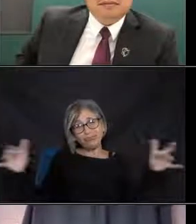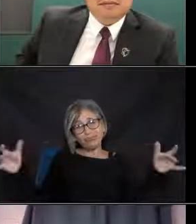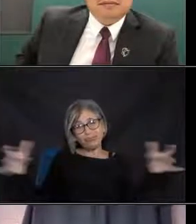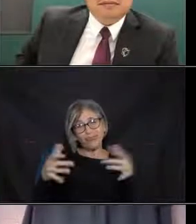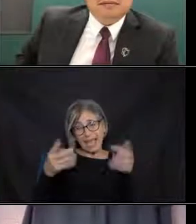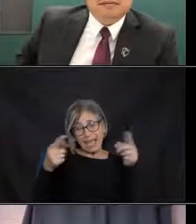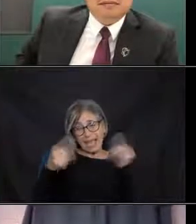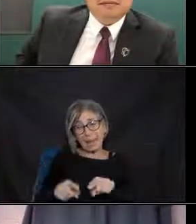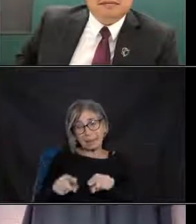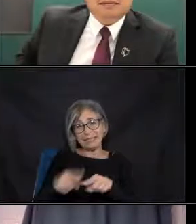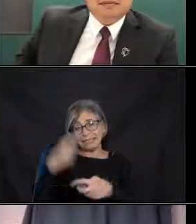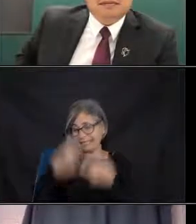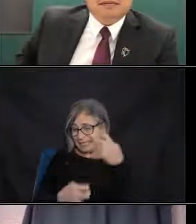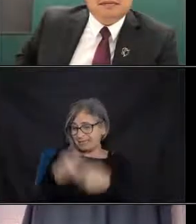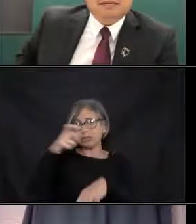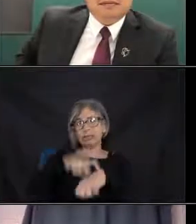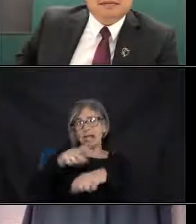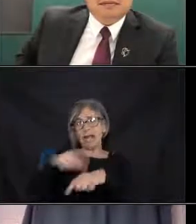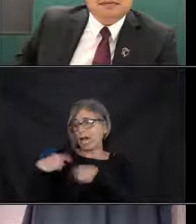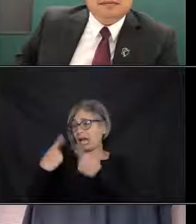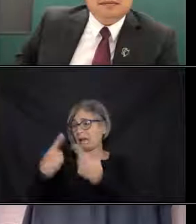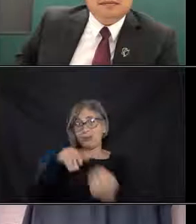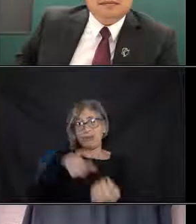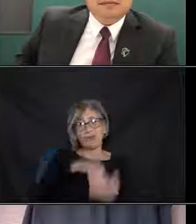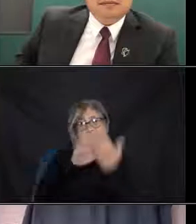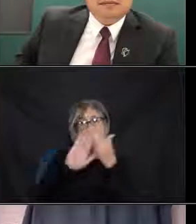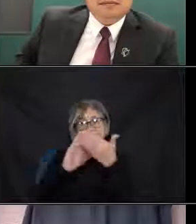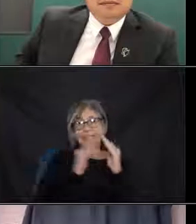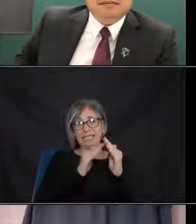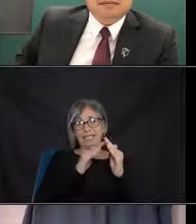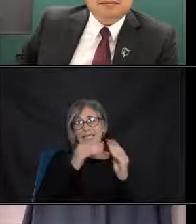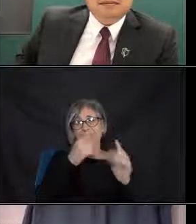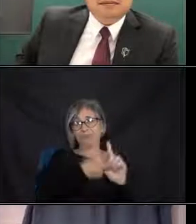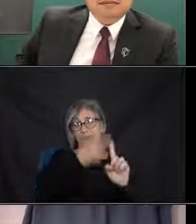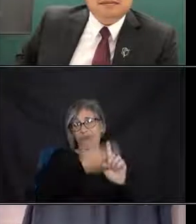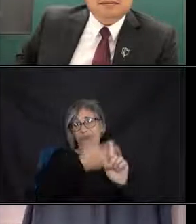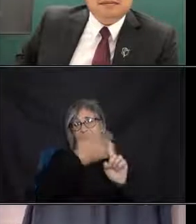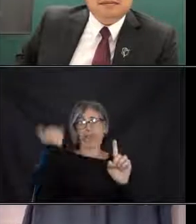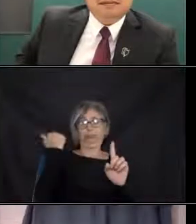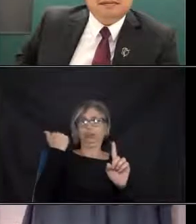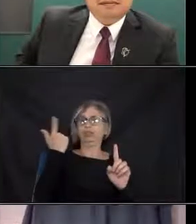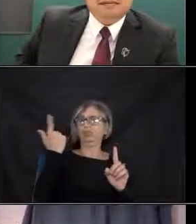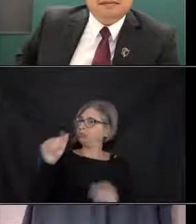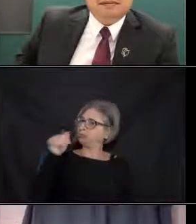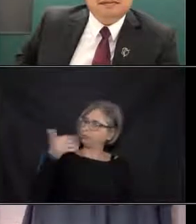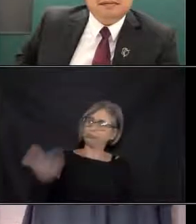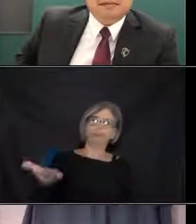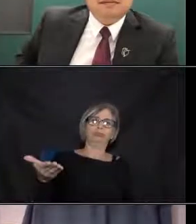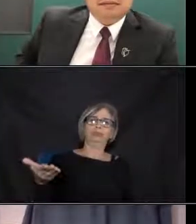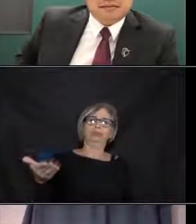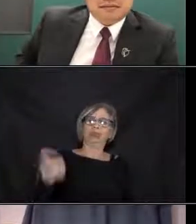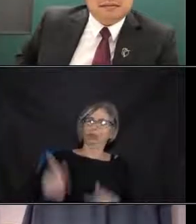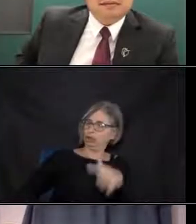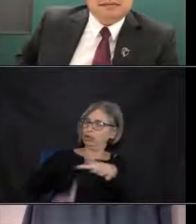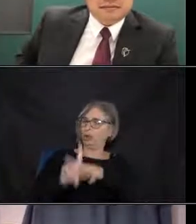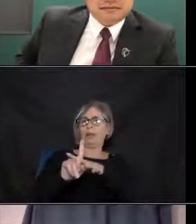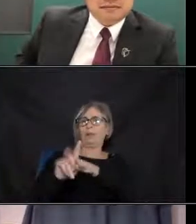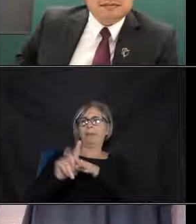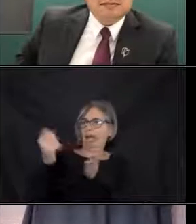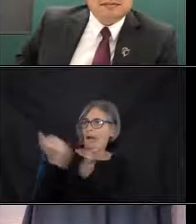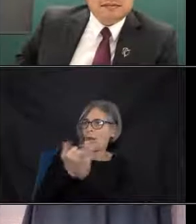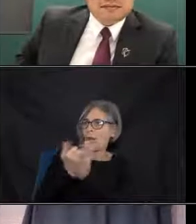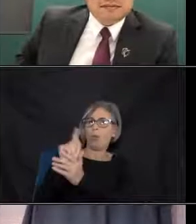really difficult times that faced our city in these past few months, she stepped up and she asked, you know, to help when she could,